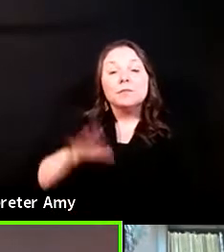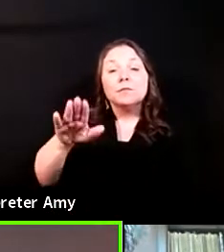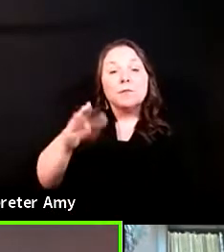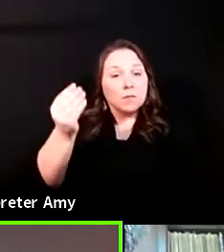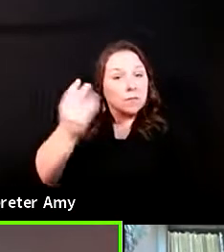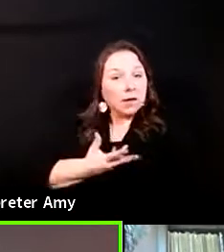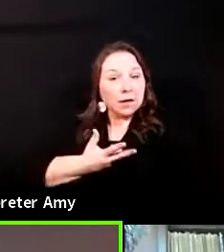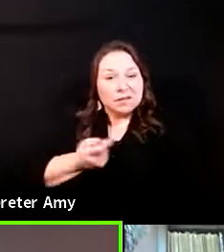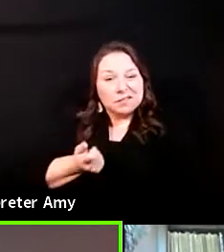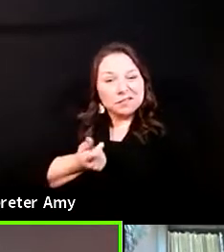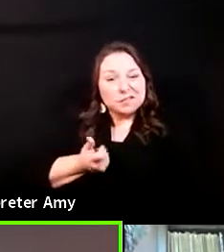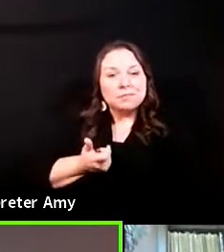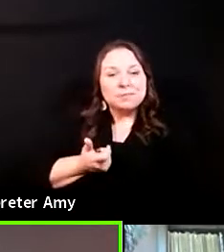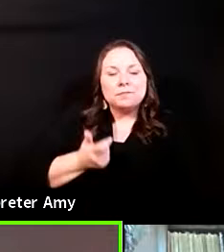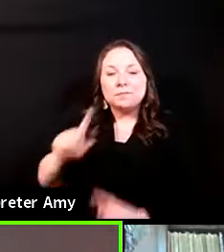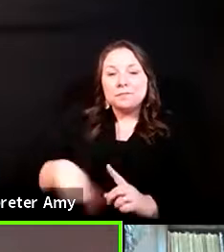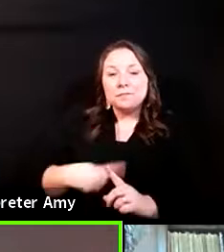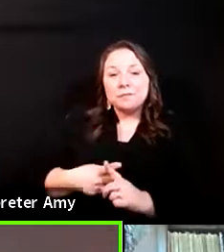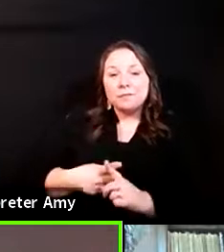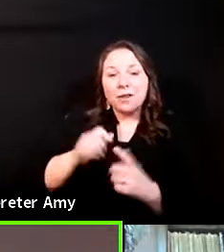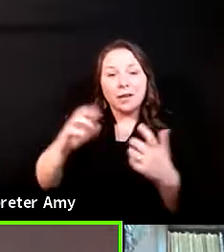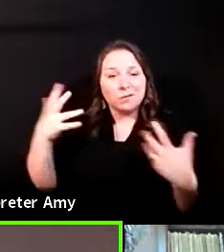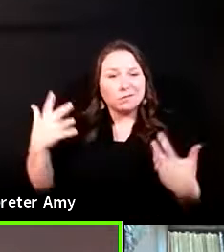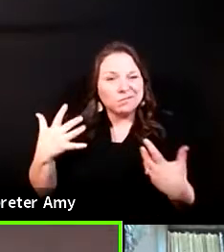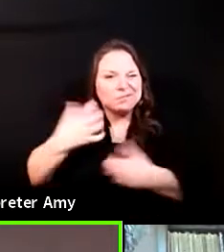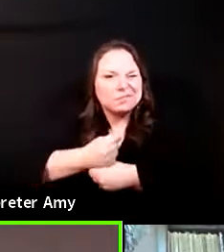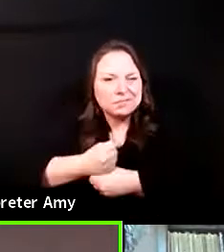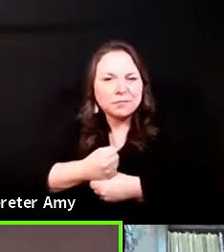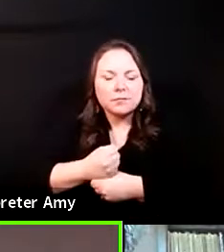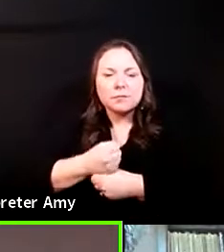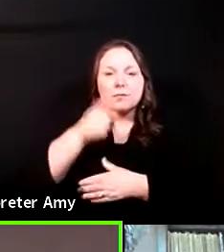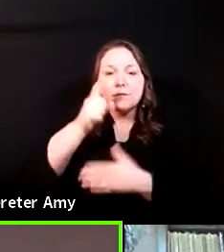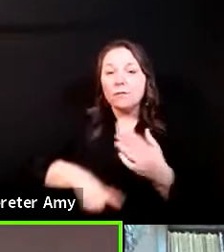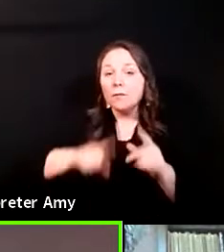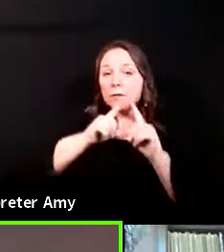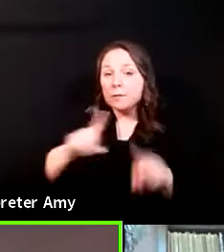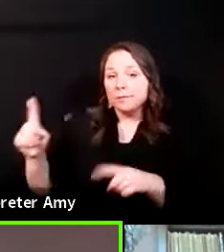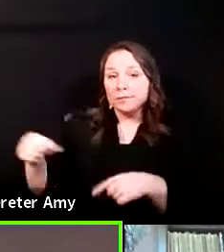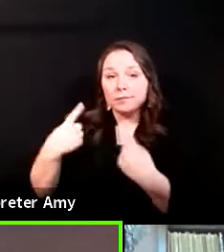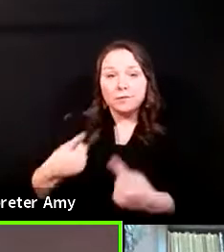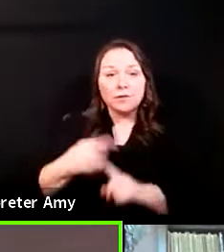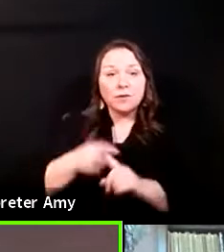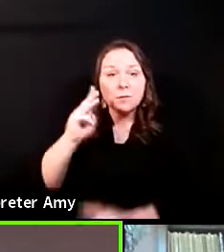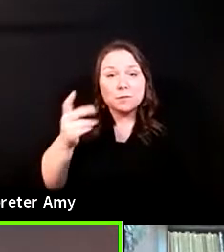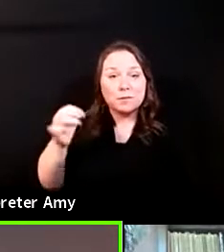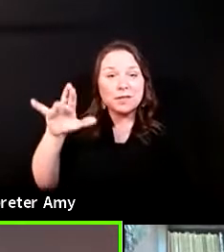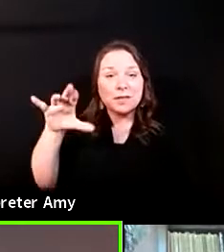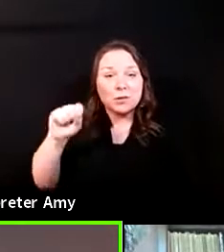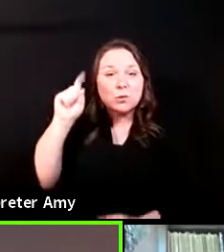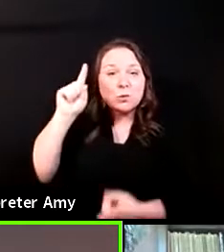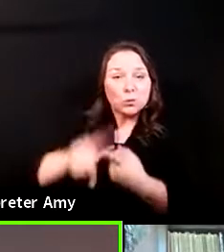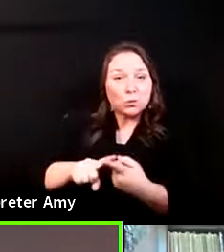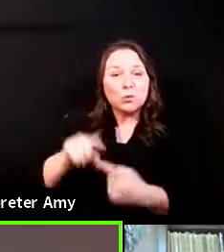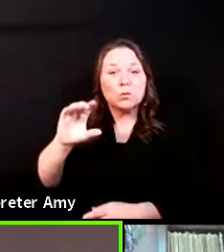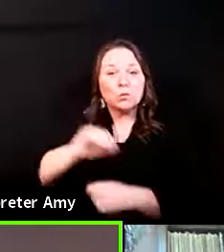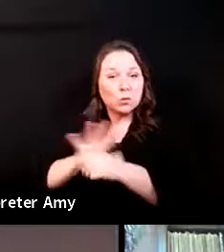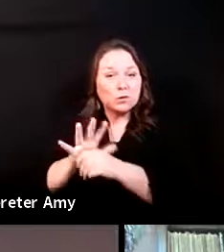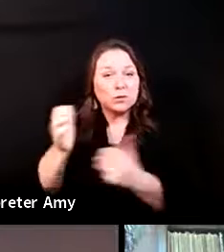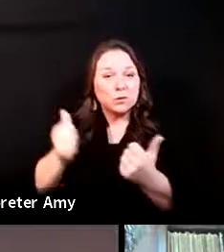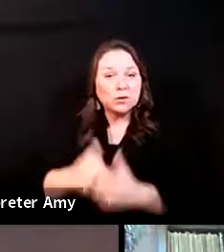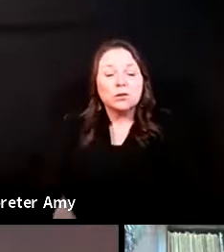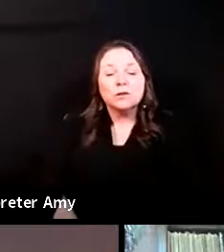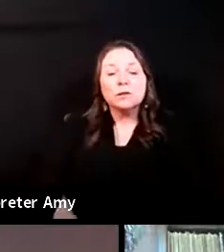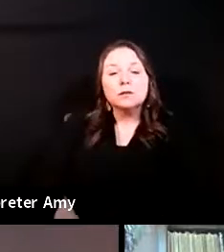us a sense, Rashad, can you briefly summarize what the response has been from Americare's to COVID-19?